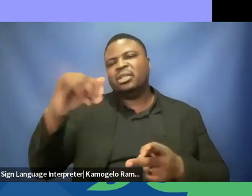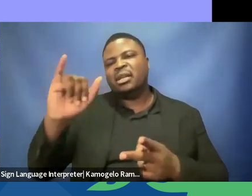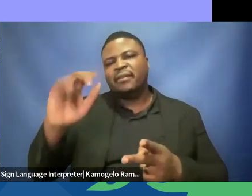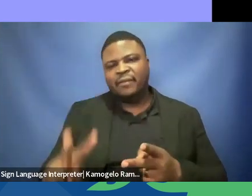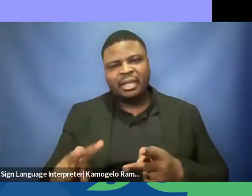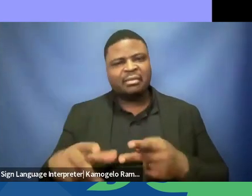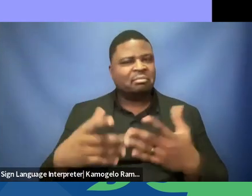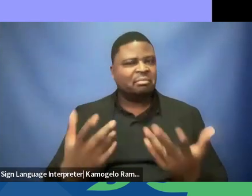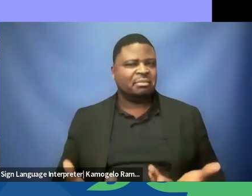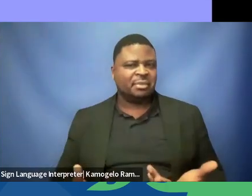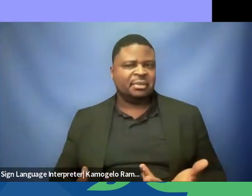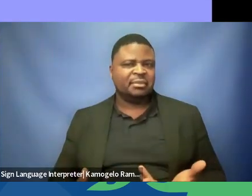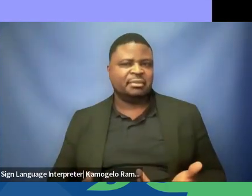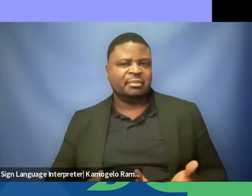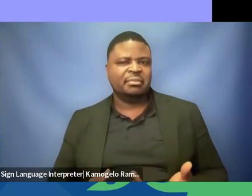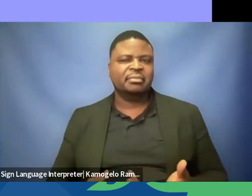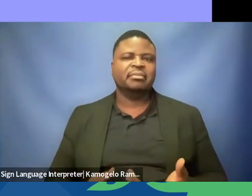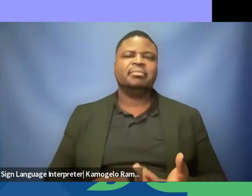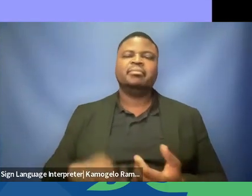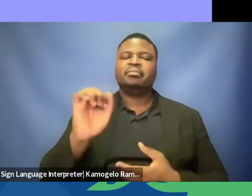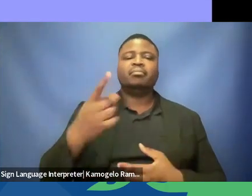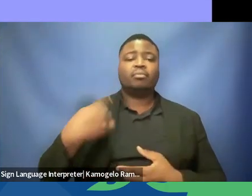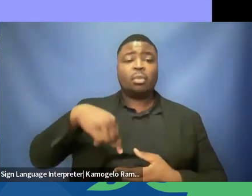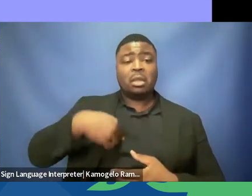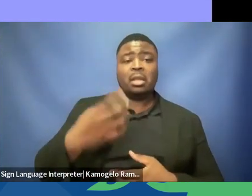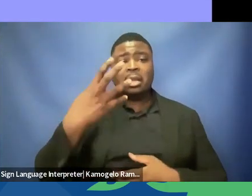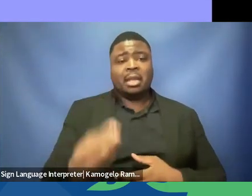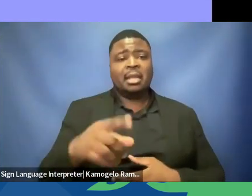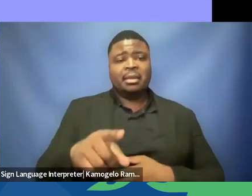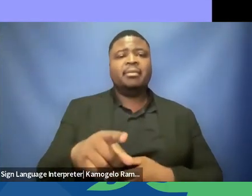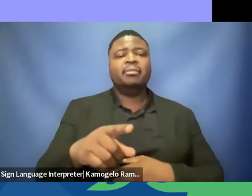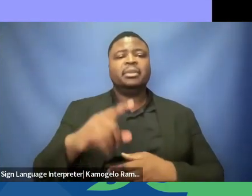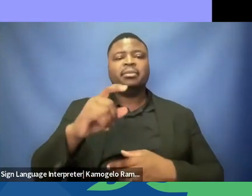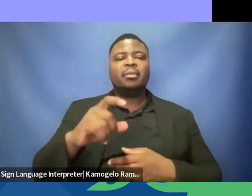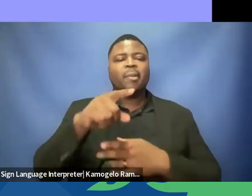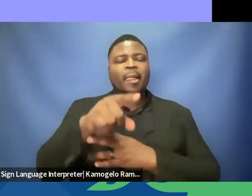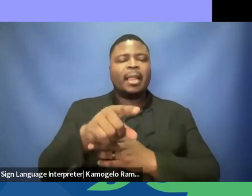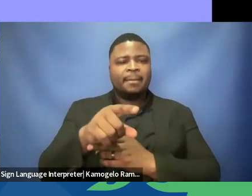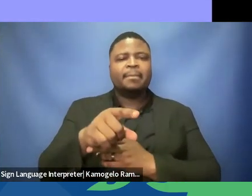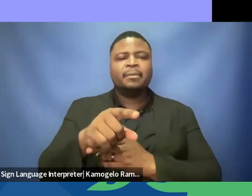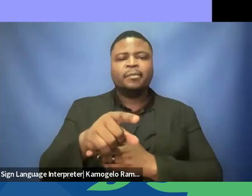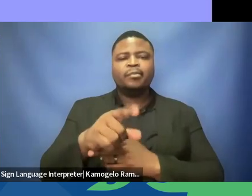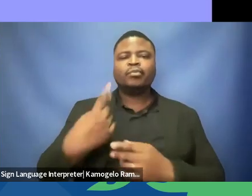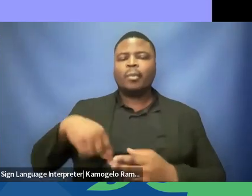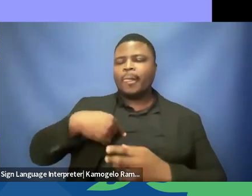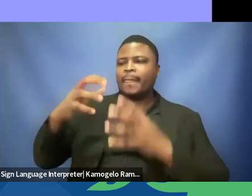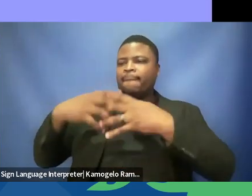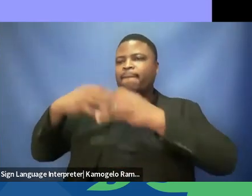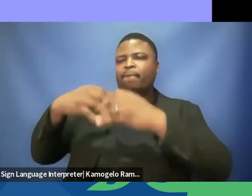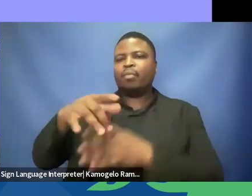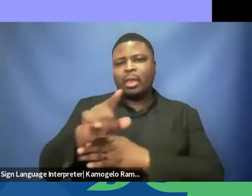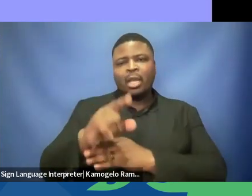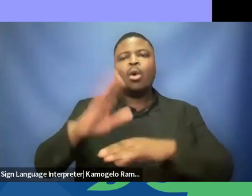We have had integrated stimulant use into harm reduction services. So we also developed an e-learning